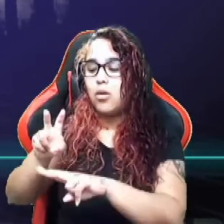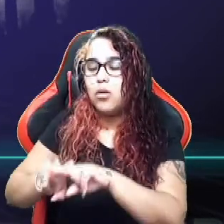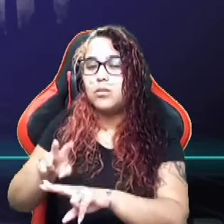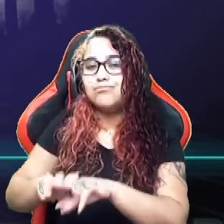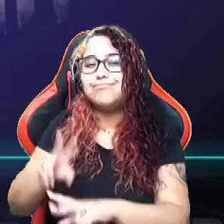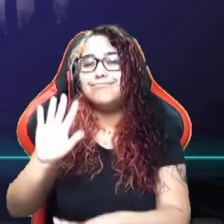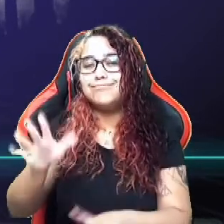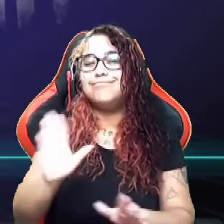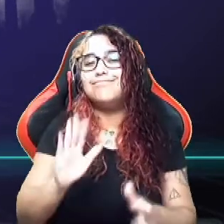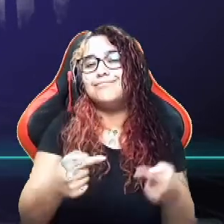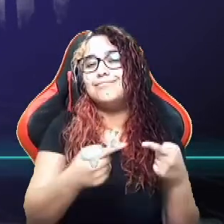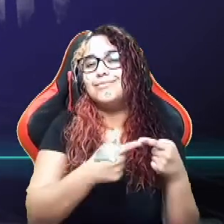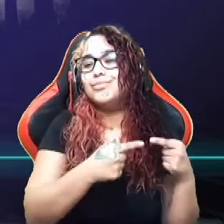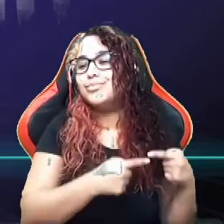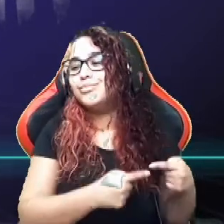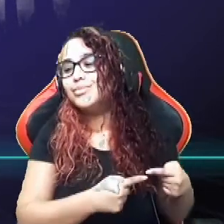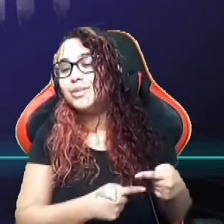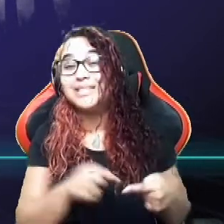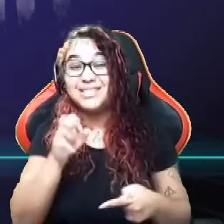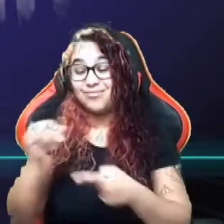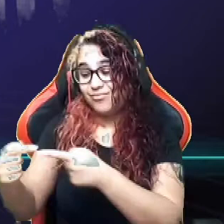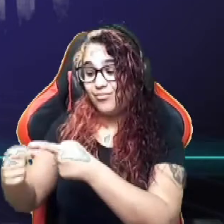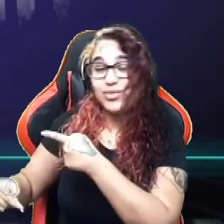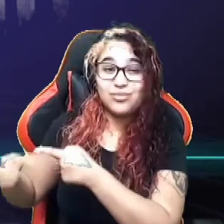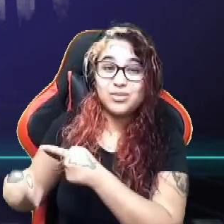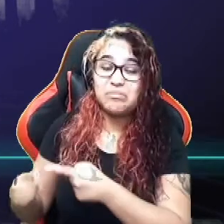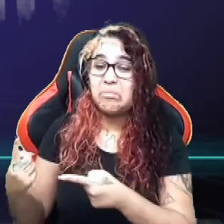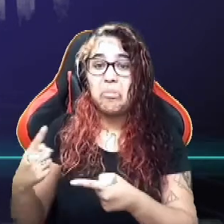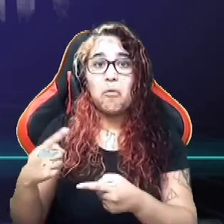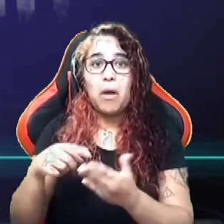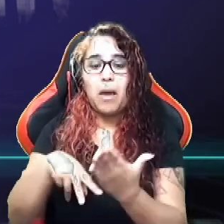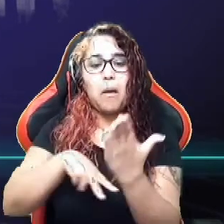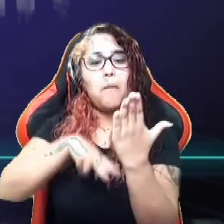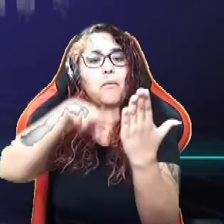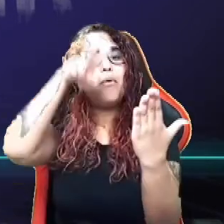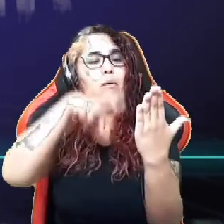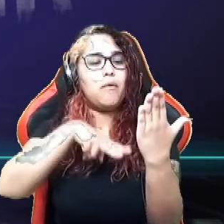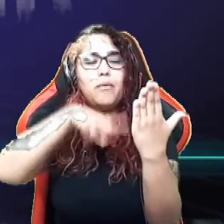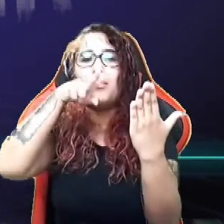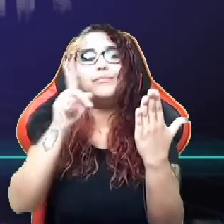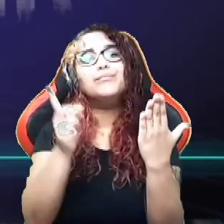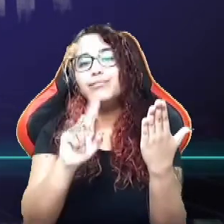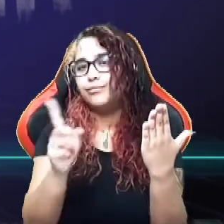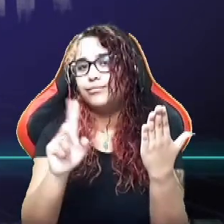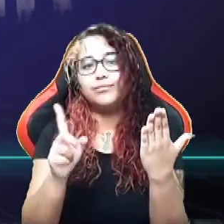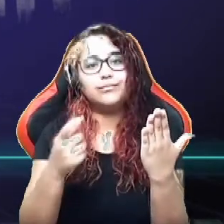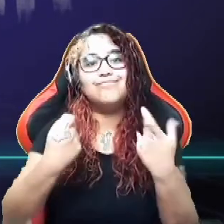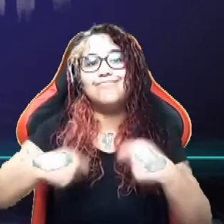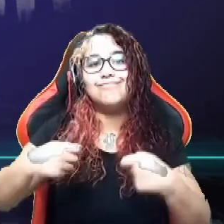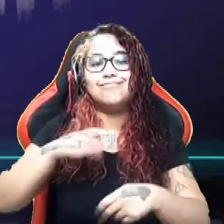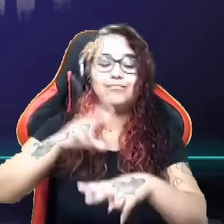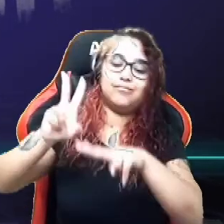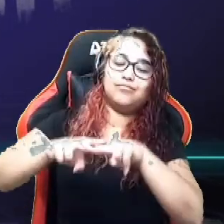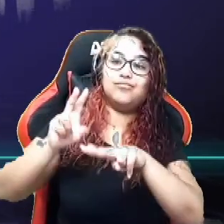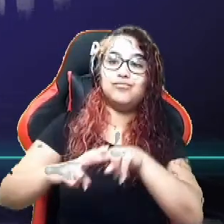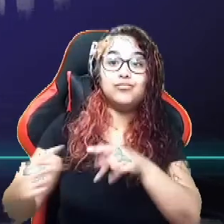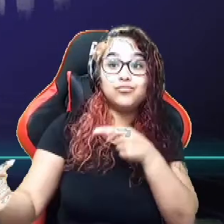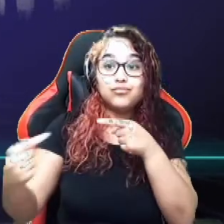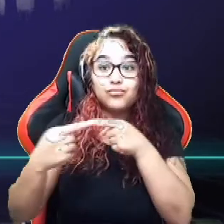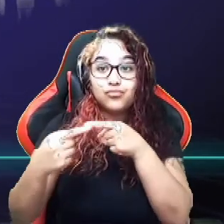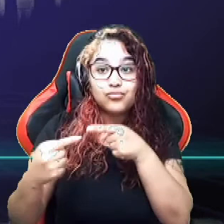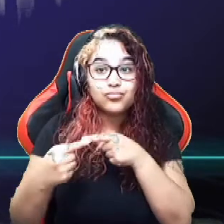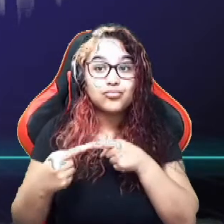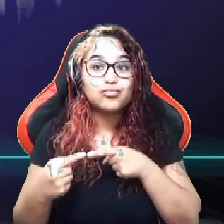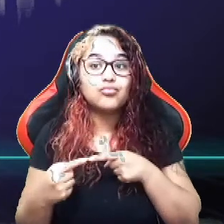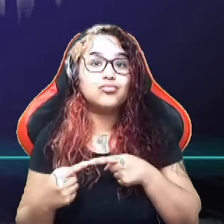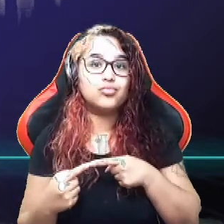people use hashtags that usually have an impact on me, it is more likely for it to be distributed to me. So when you use the